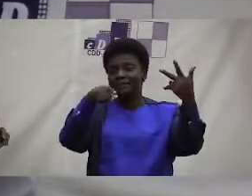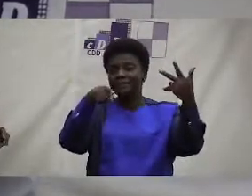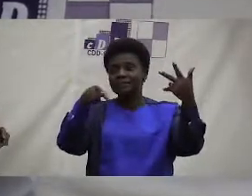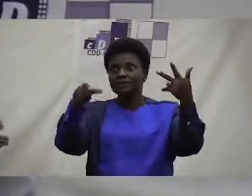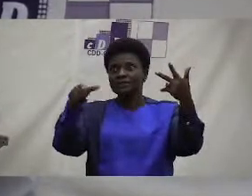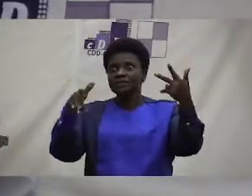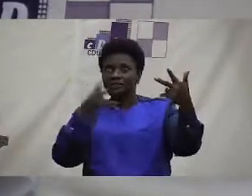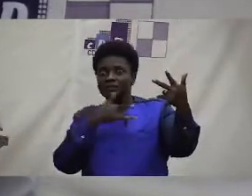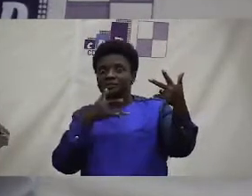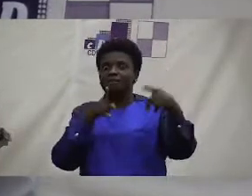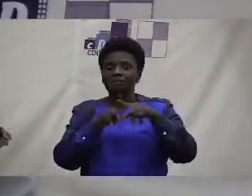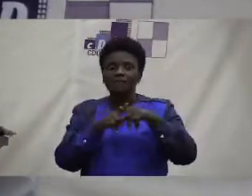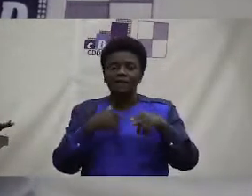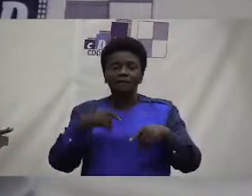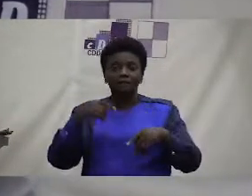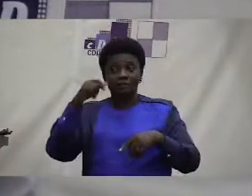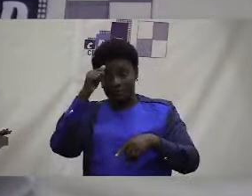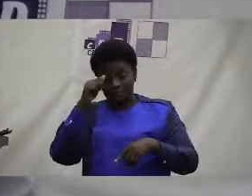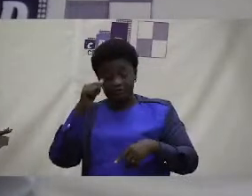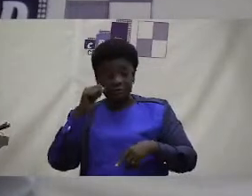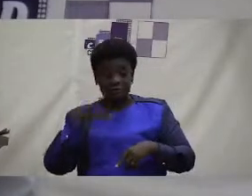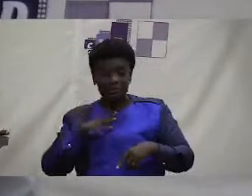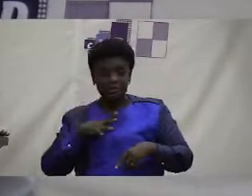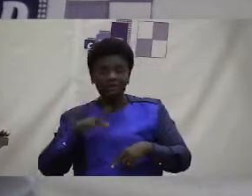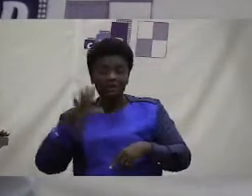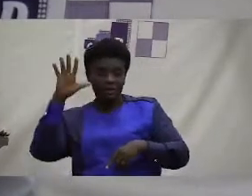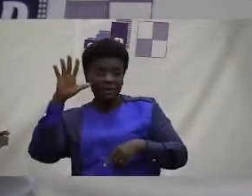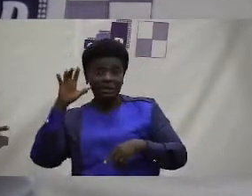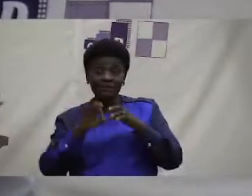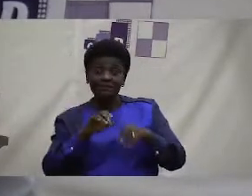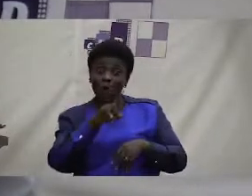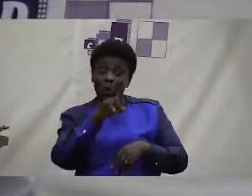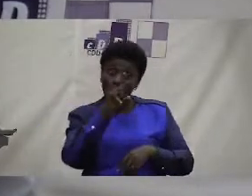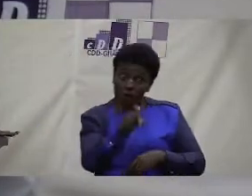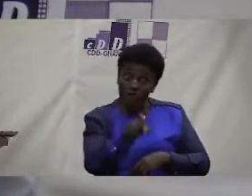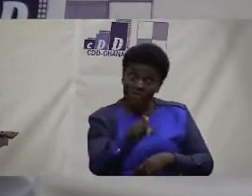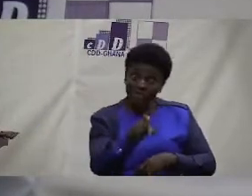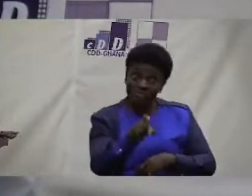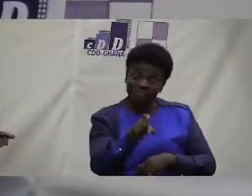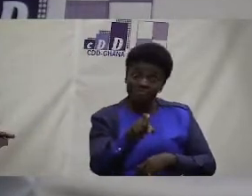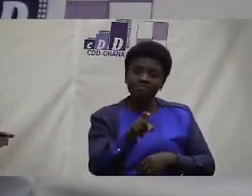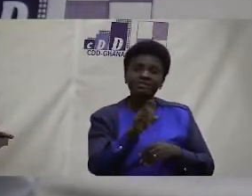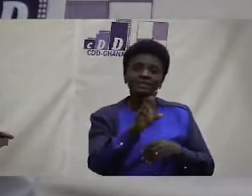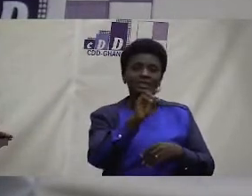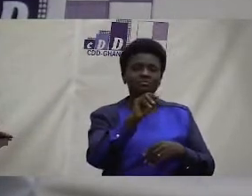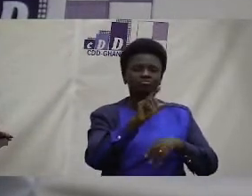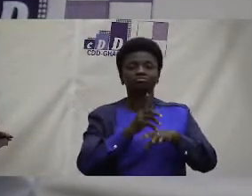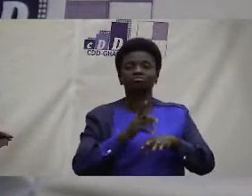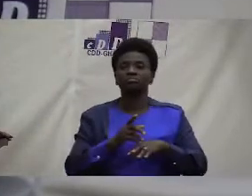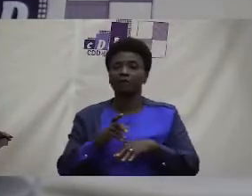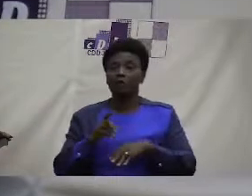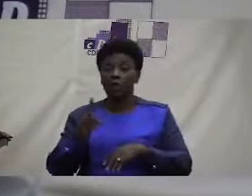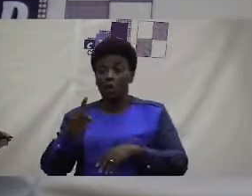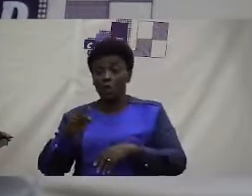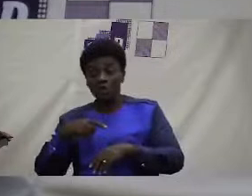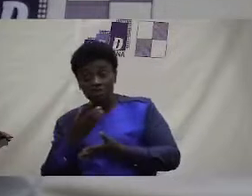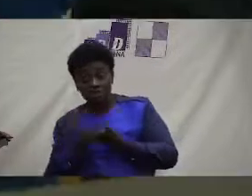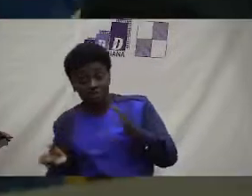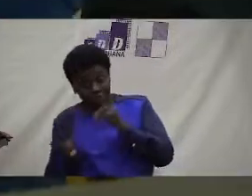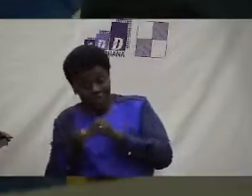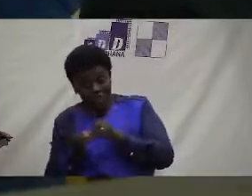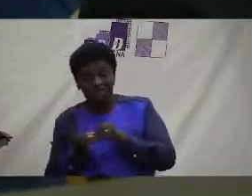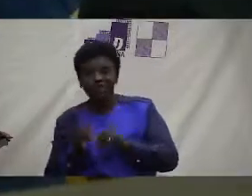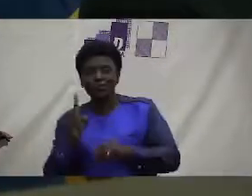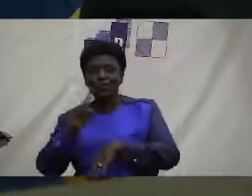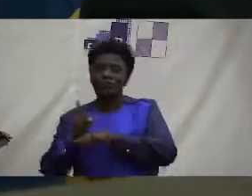up. So I'll pick the lady. If it's a question, just 30 seconds. If it's a comment, 1 minute, then we can wrap this up. After that, the